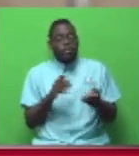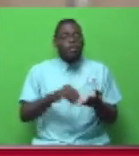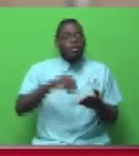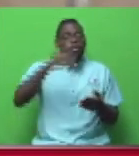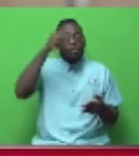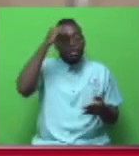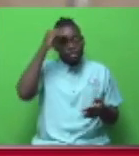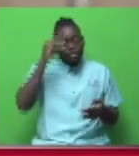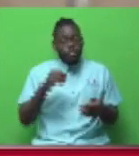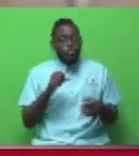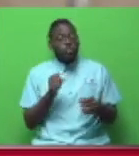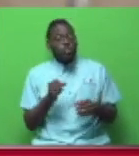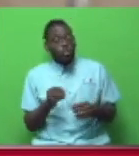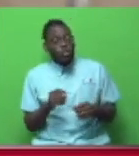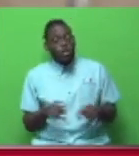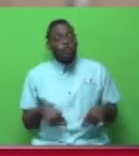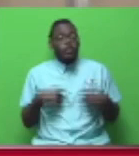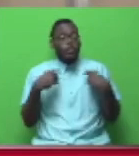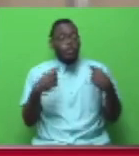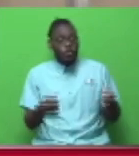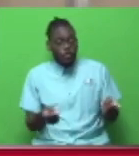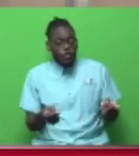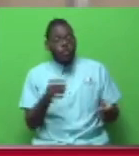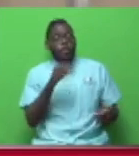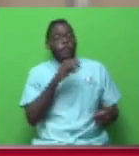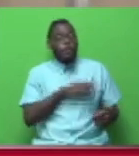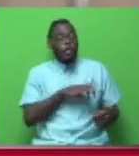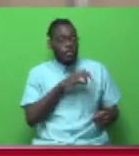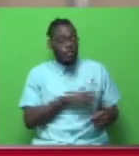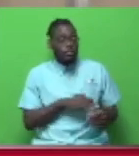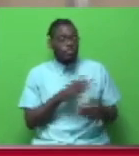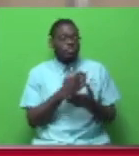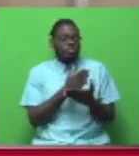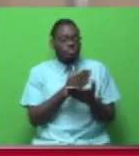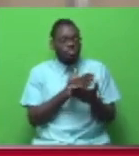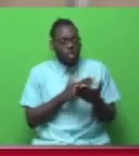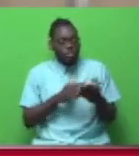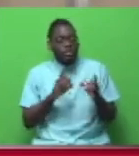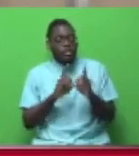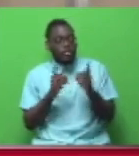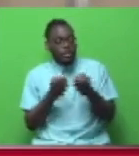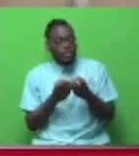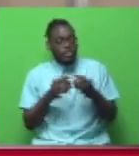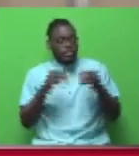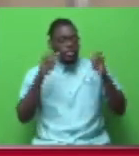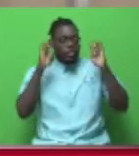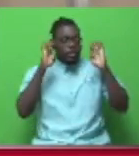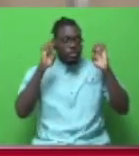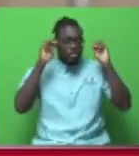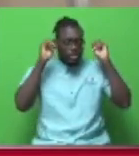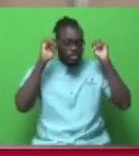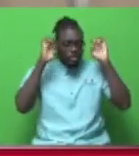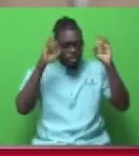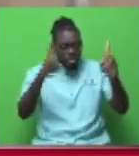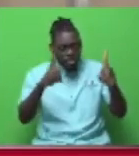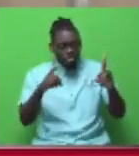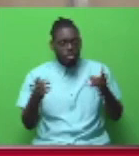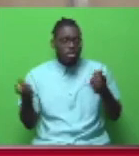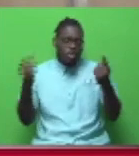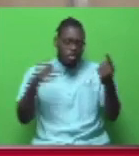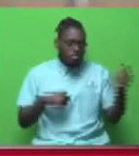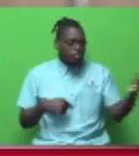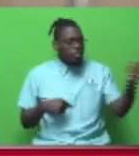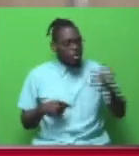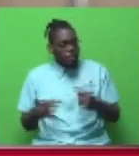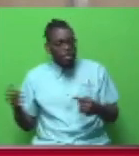Training Division of the Ministry of Education to employ associate professionals. Now, associate professionals, the members of the